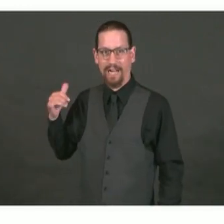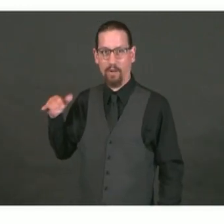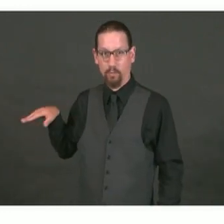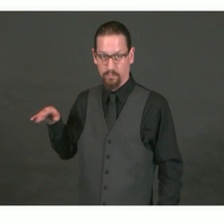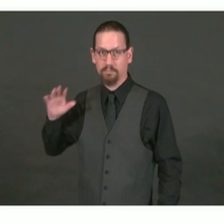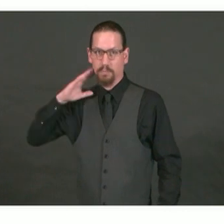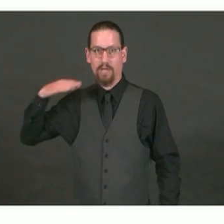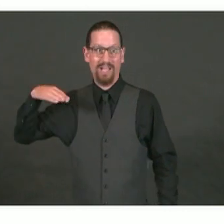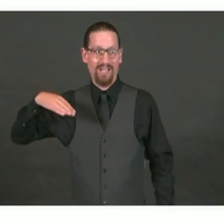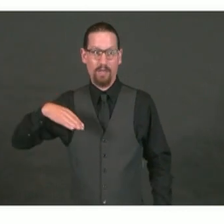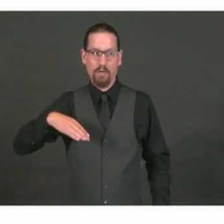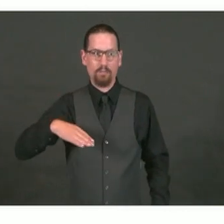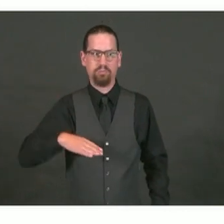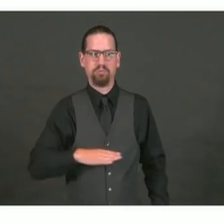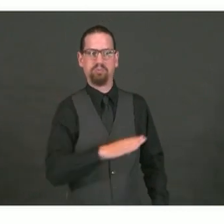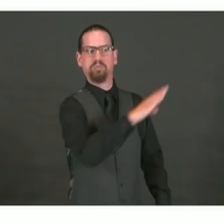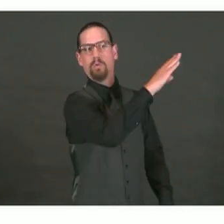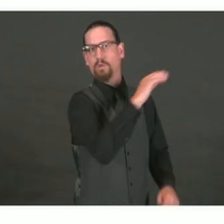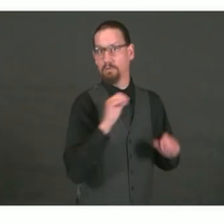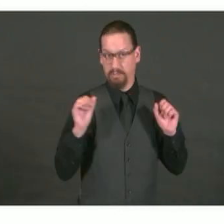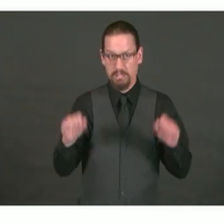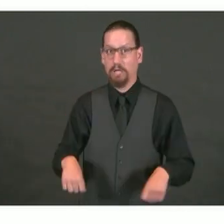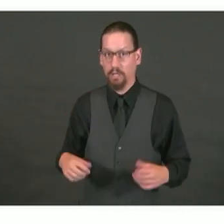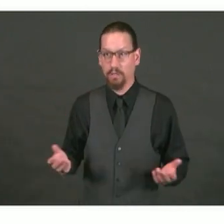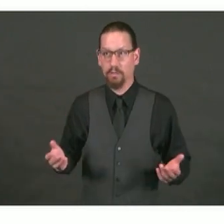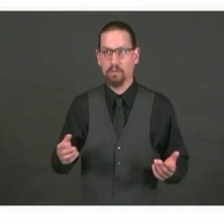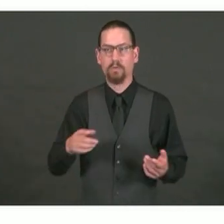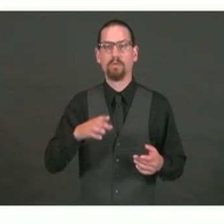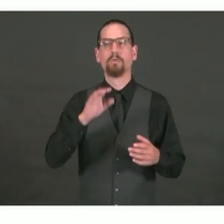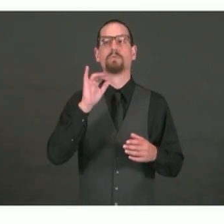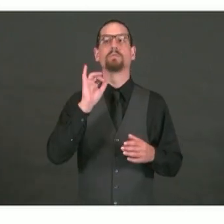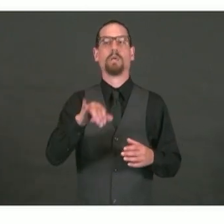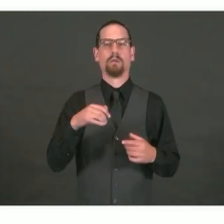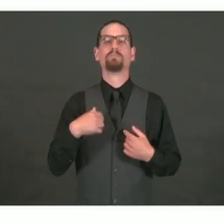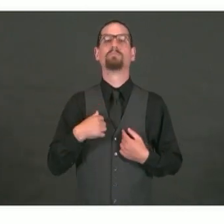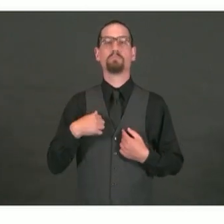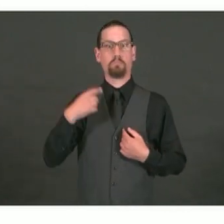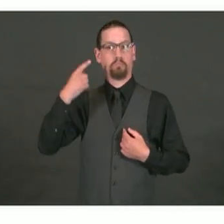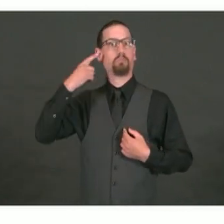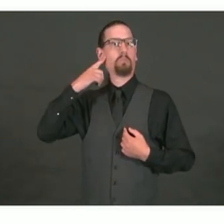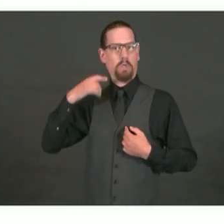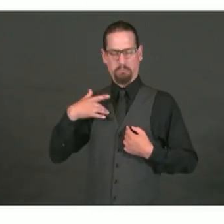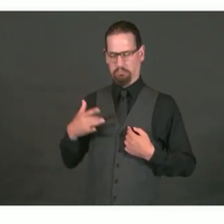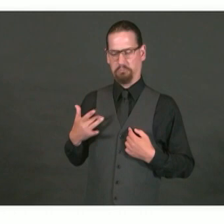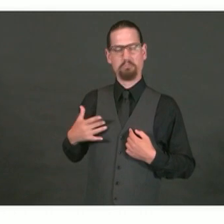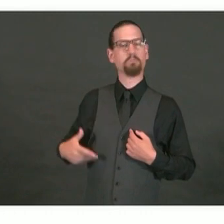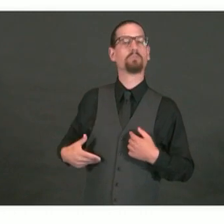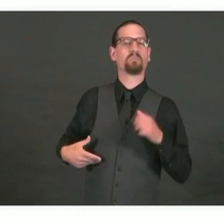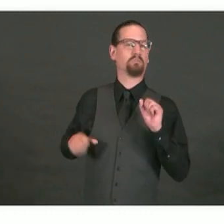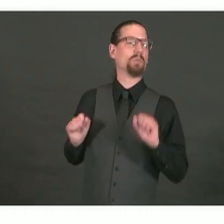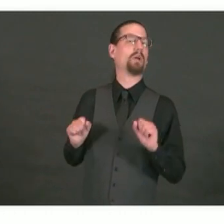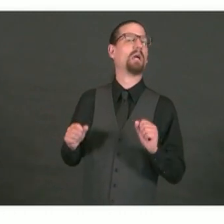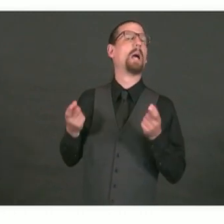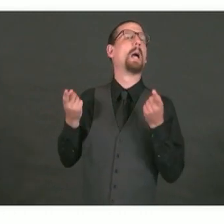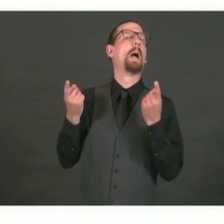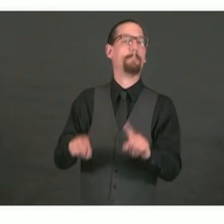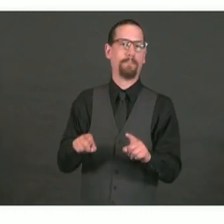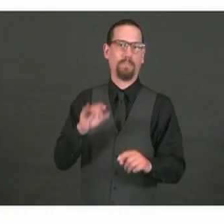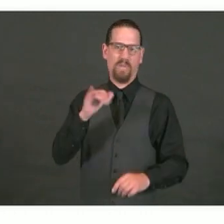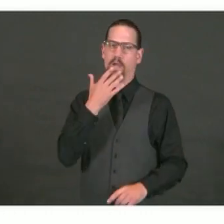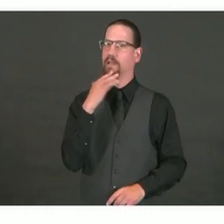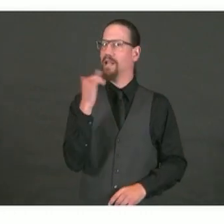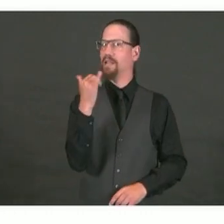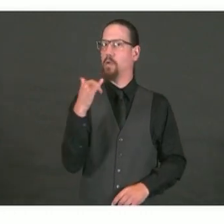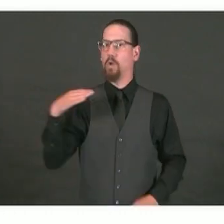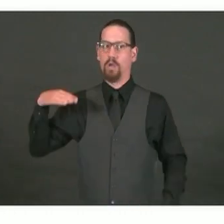certain assumptions, we'll very likely end up on the yellow line that's on your screen, and possibly